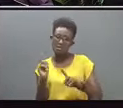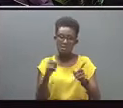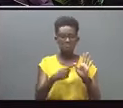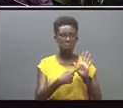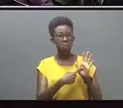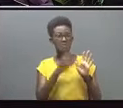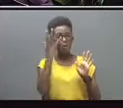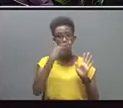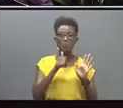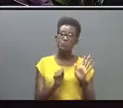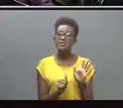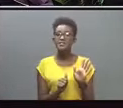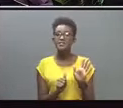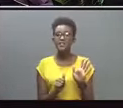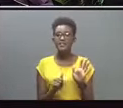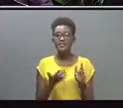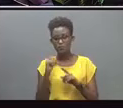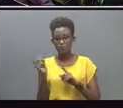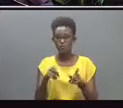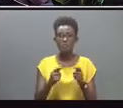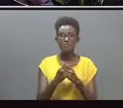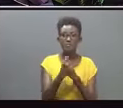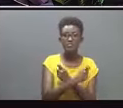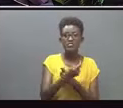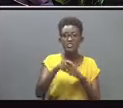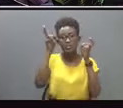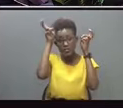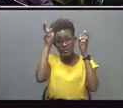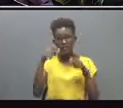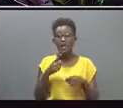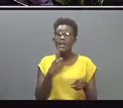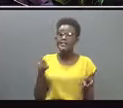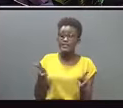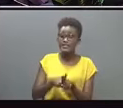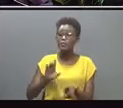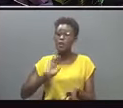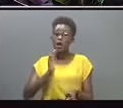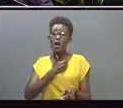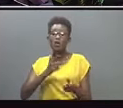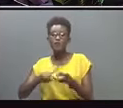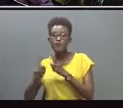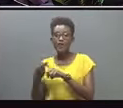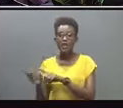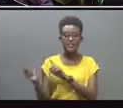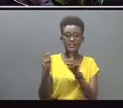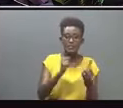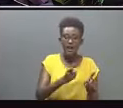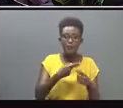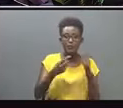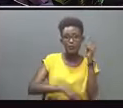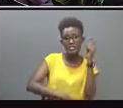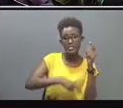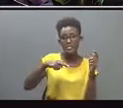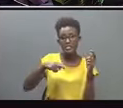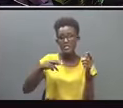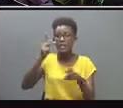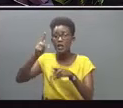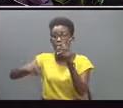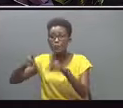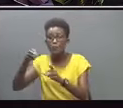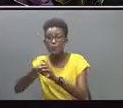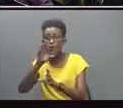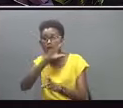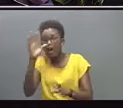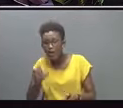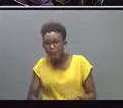devil, so those friends of ours came to steal our people. They shift them like items,